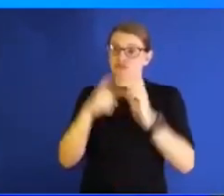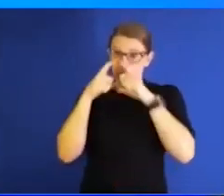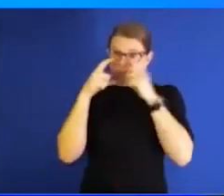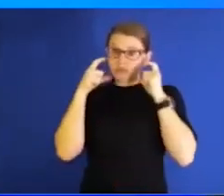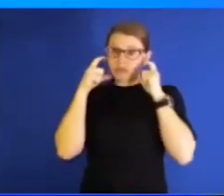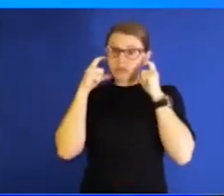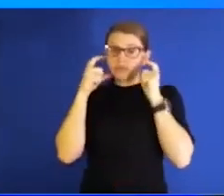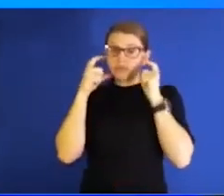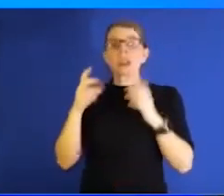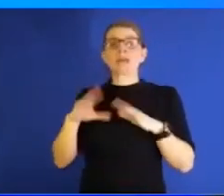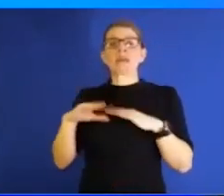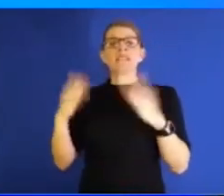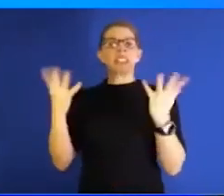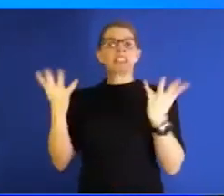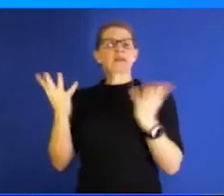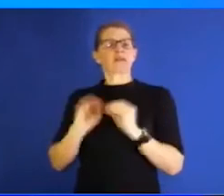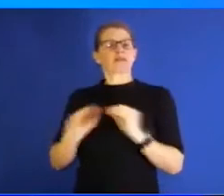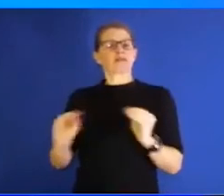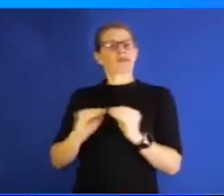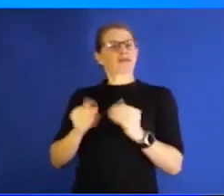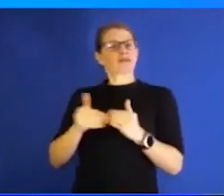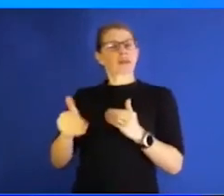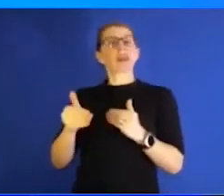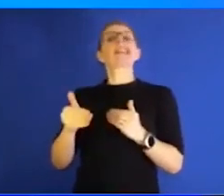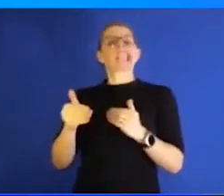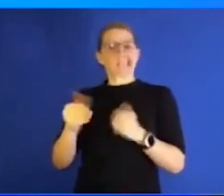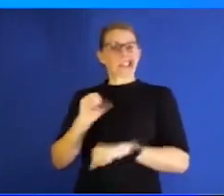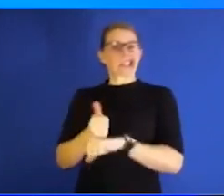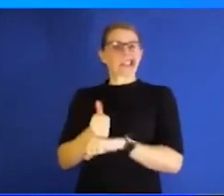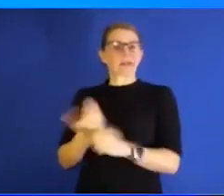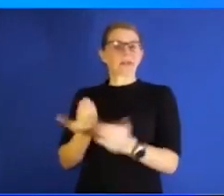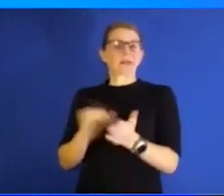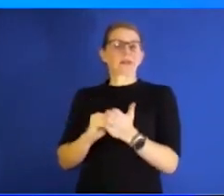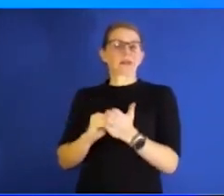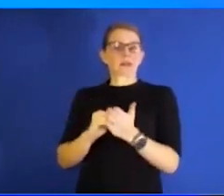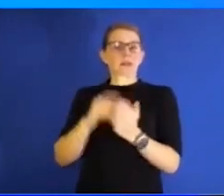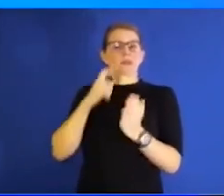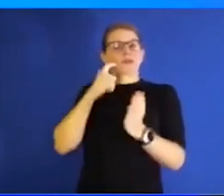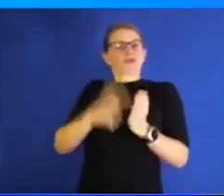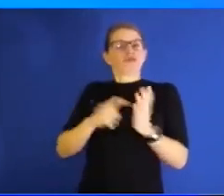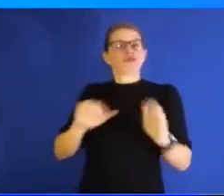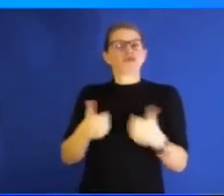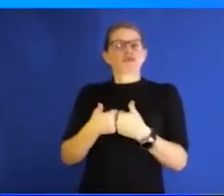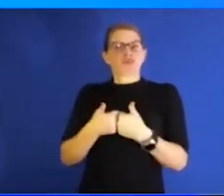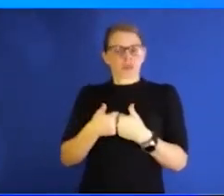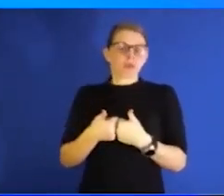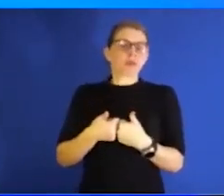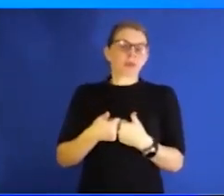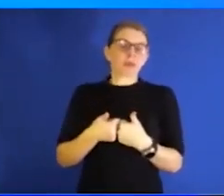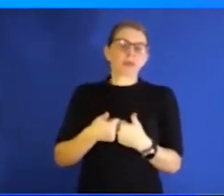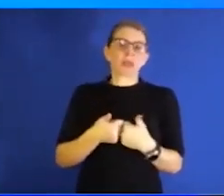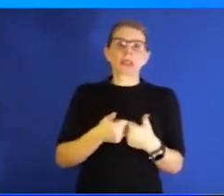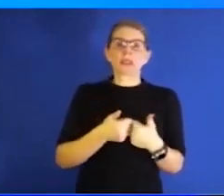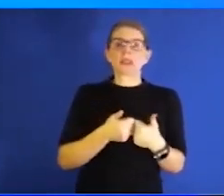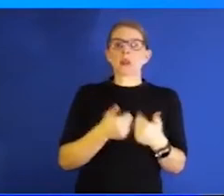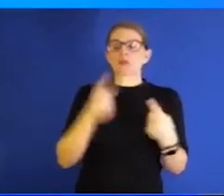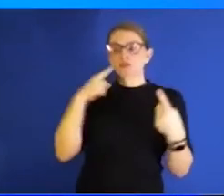they put that back in place, recognizing the same challenges. We went with them through that into our athletics.